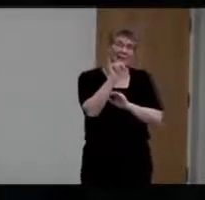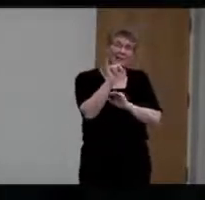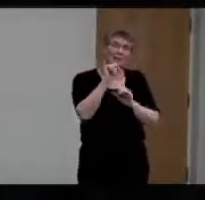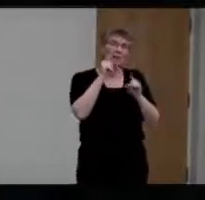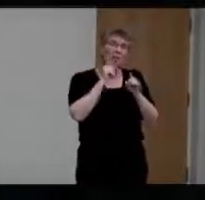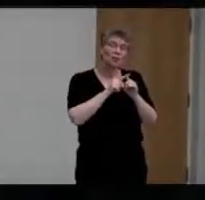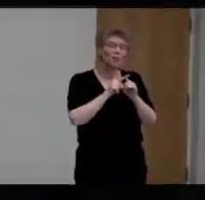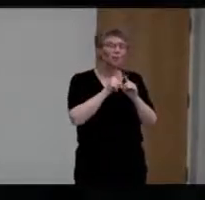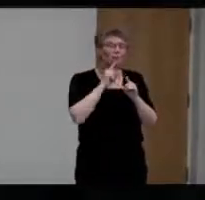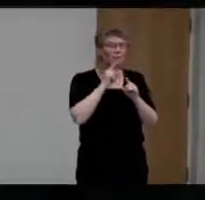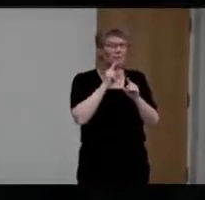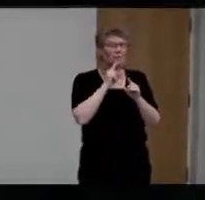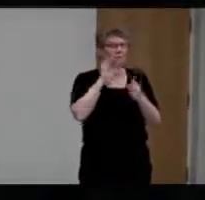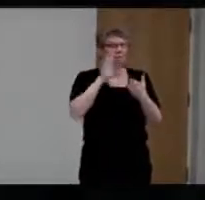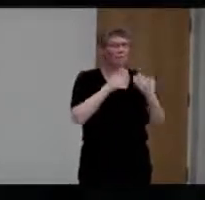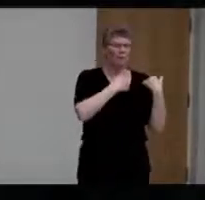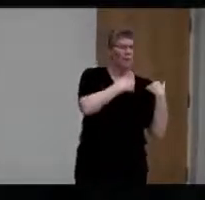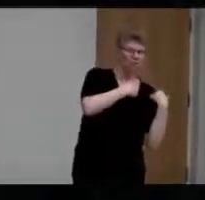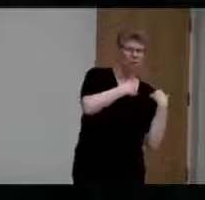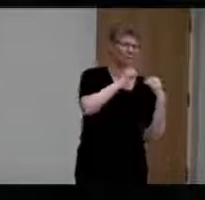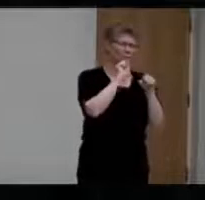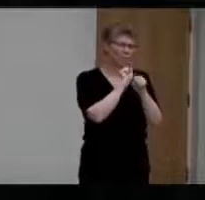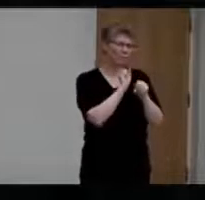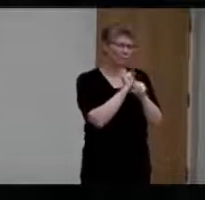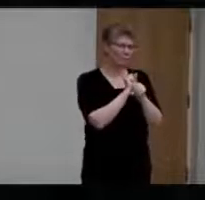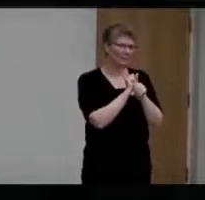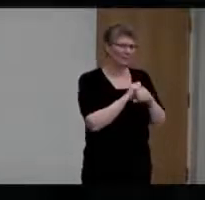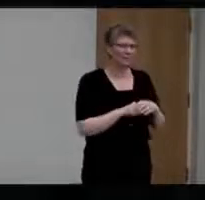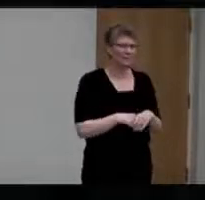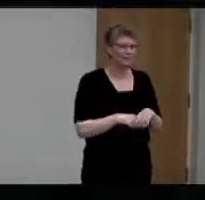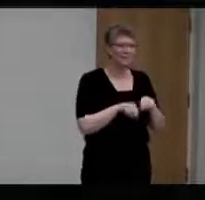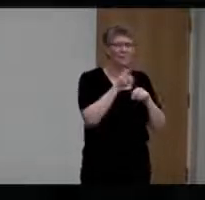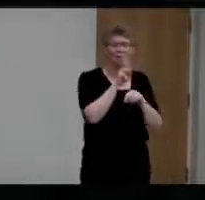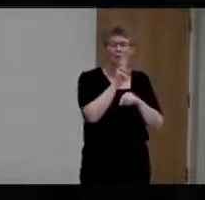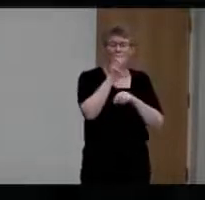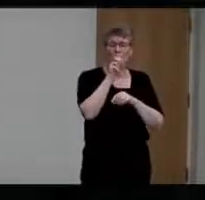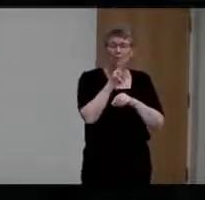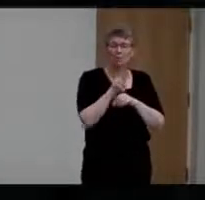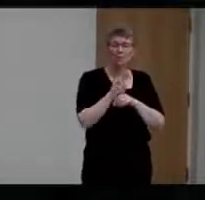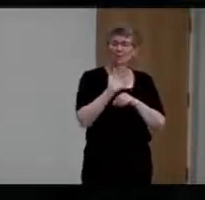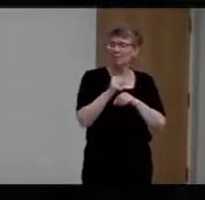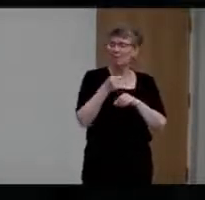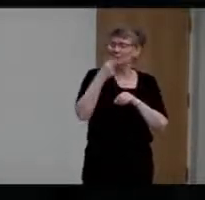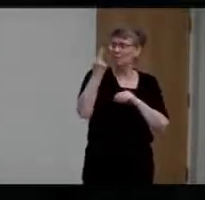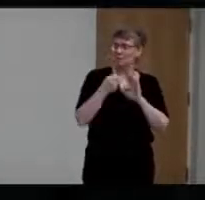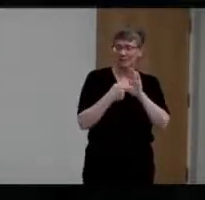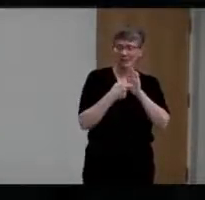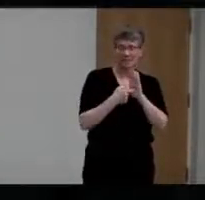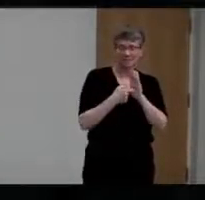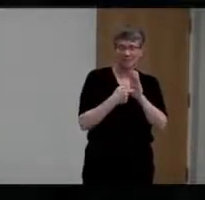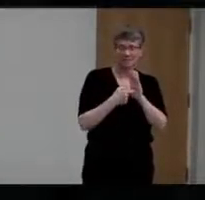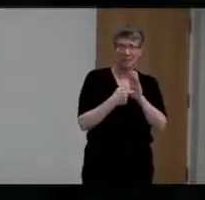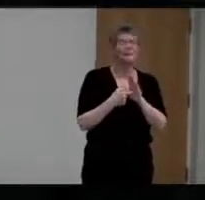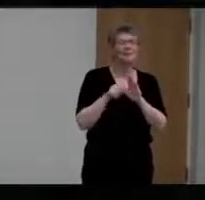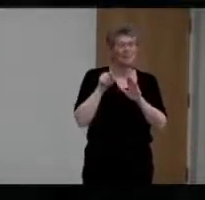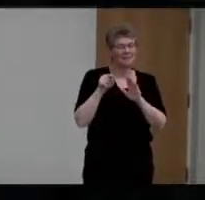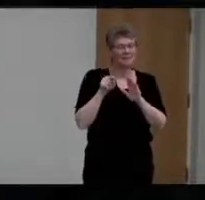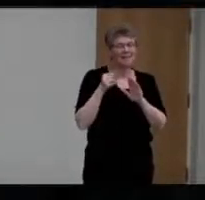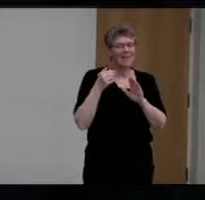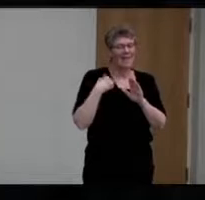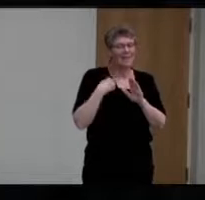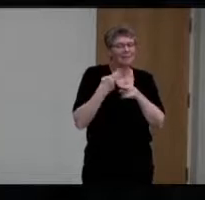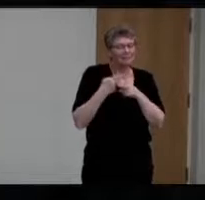think Uber is a prime example. Uber, Lyft, platform-type companies that have gig workers present a lot